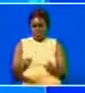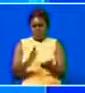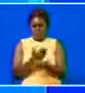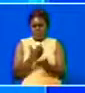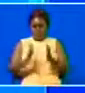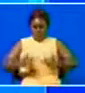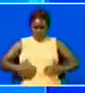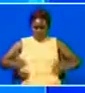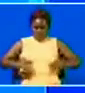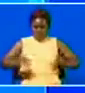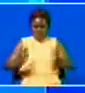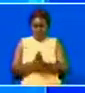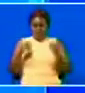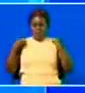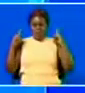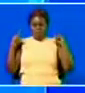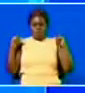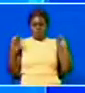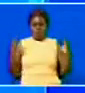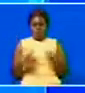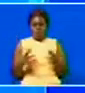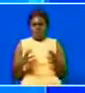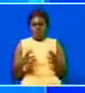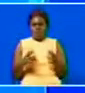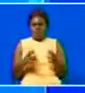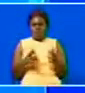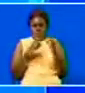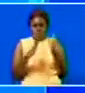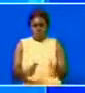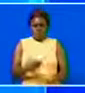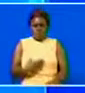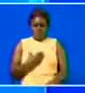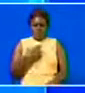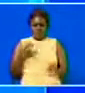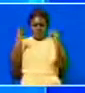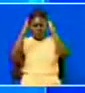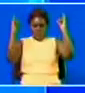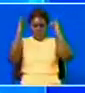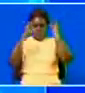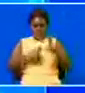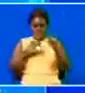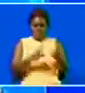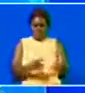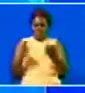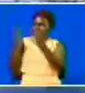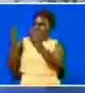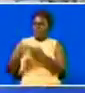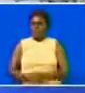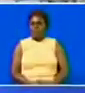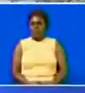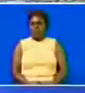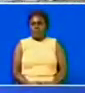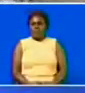the refugees and host communities. Caroline B. visited that settlement and brings us this report.